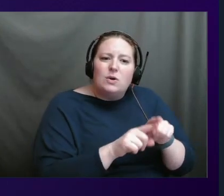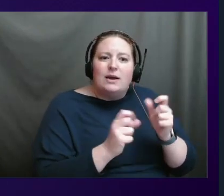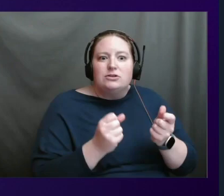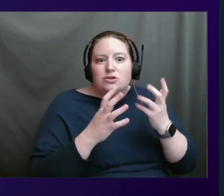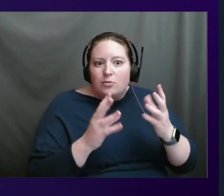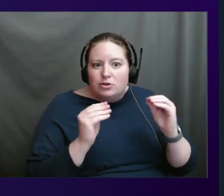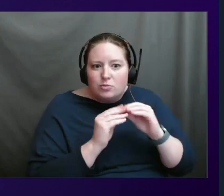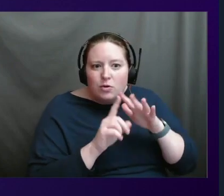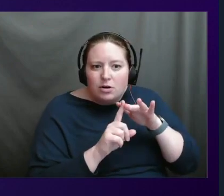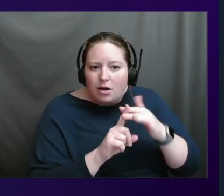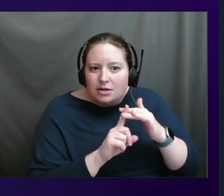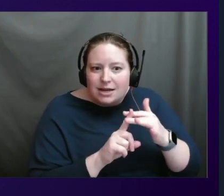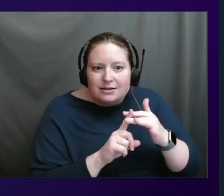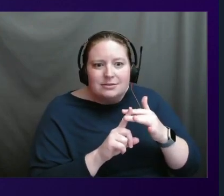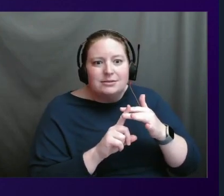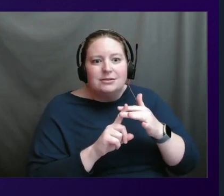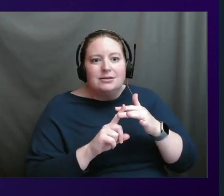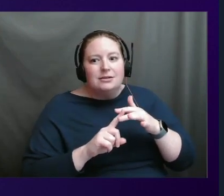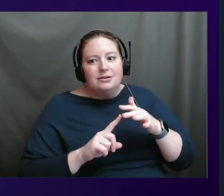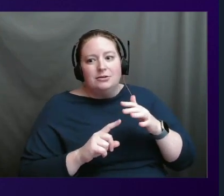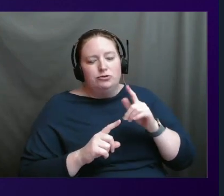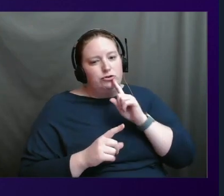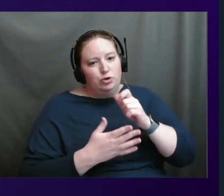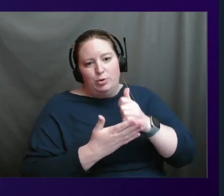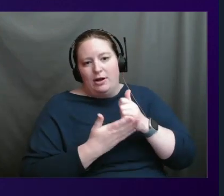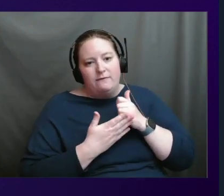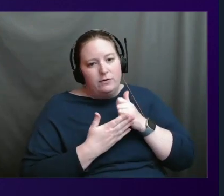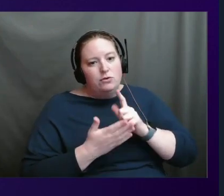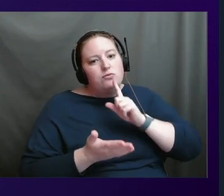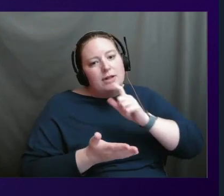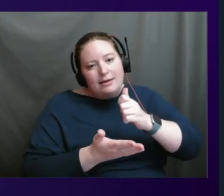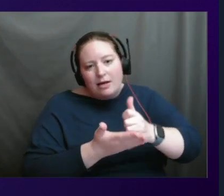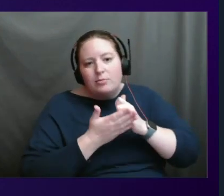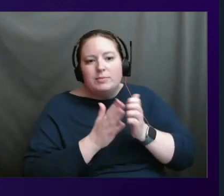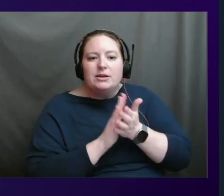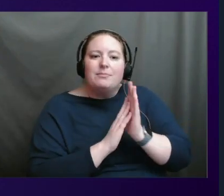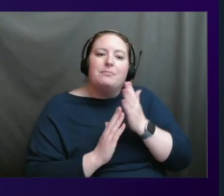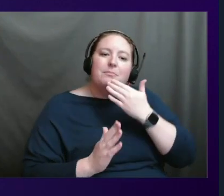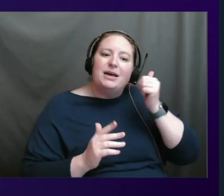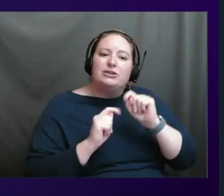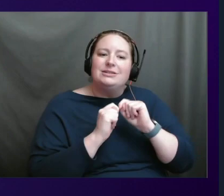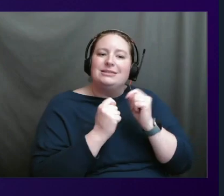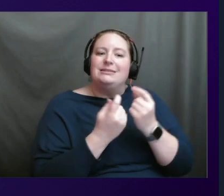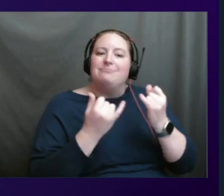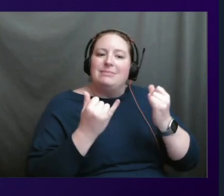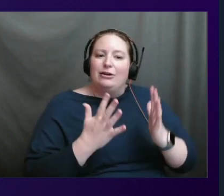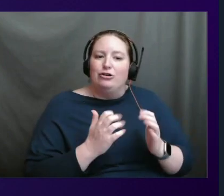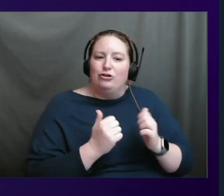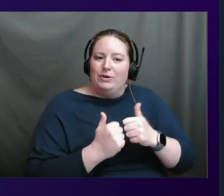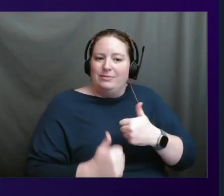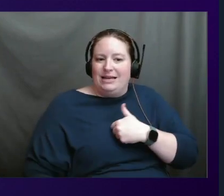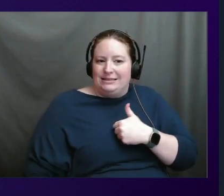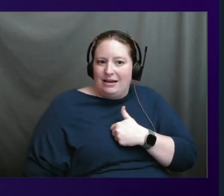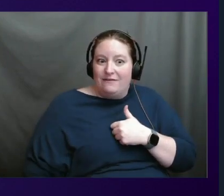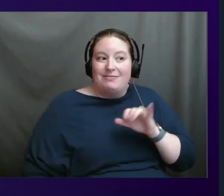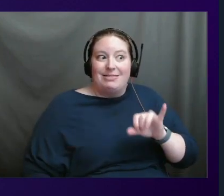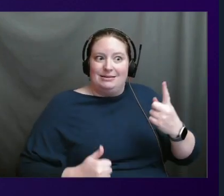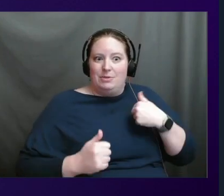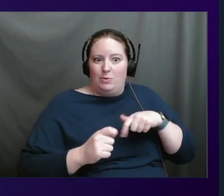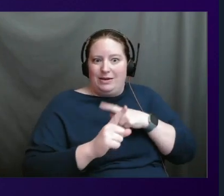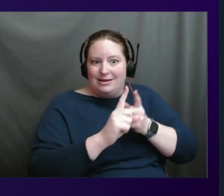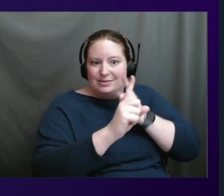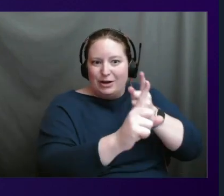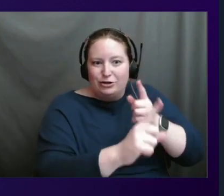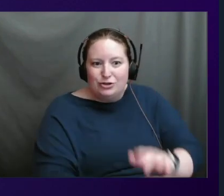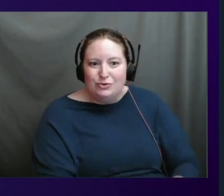from with those comments, which was super helpful. It's teaching me to be a better team player with myself, which is something we can all aspire to. Well, your cat's